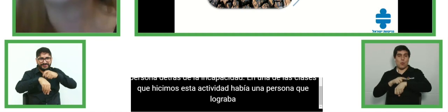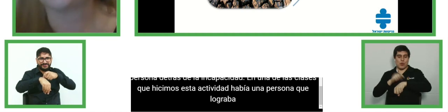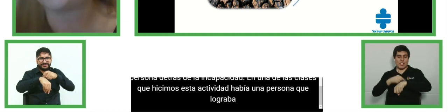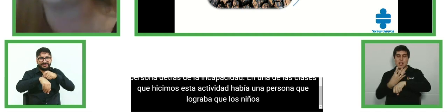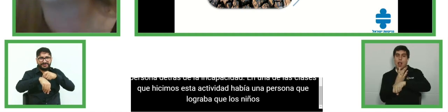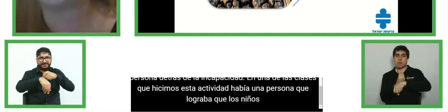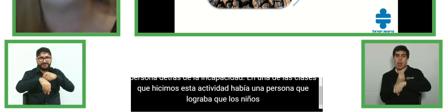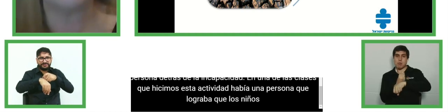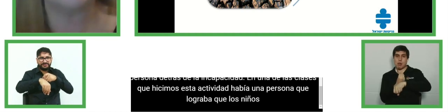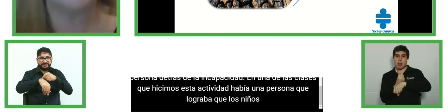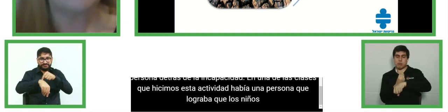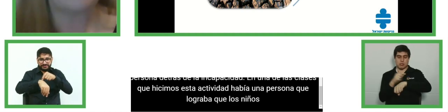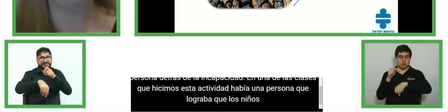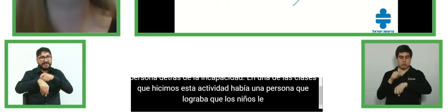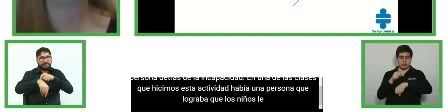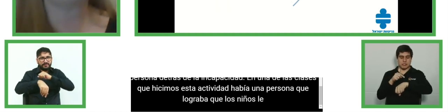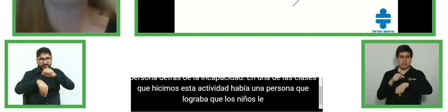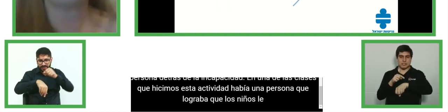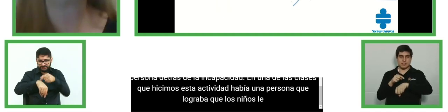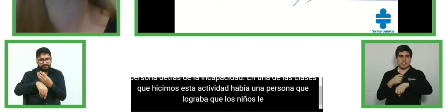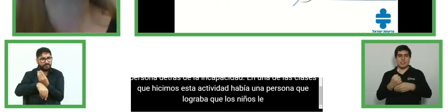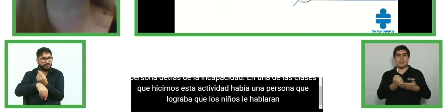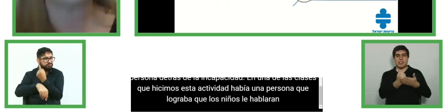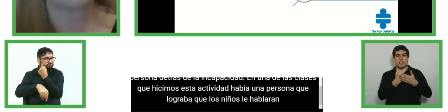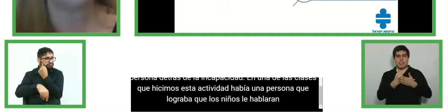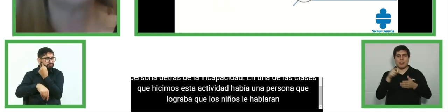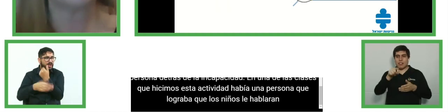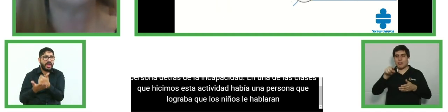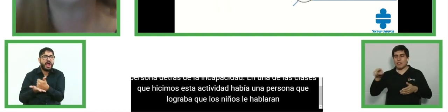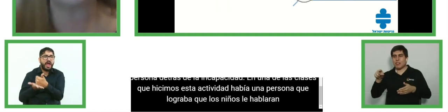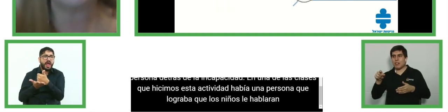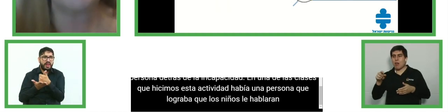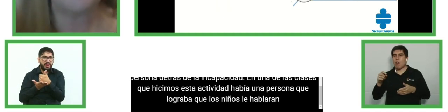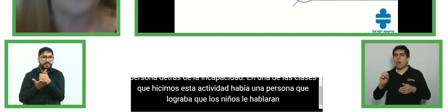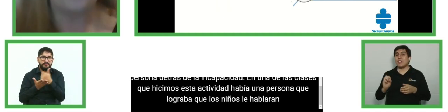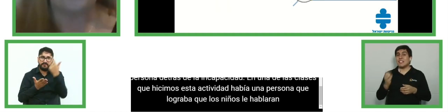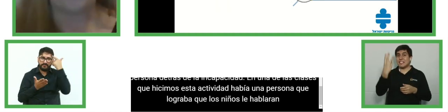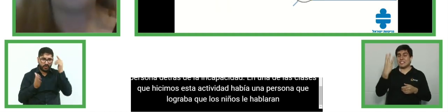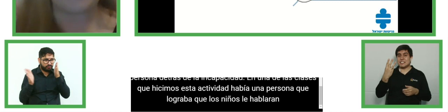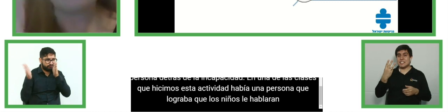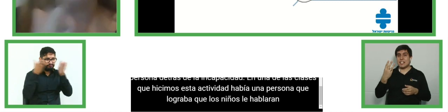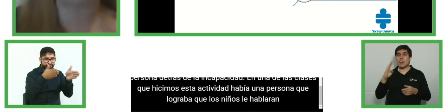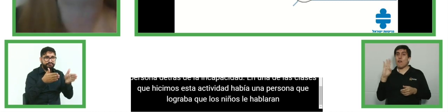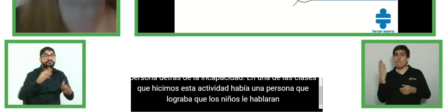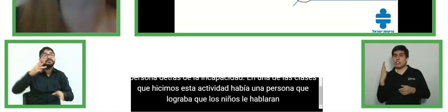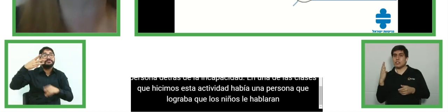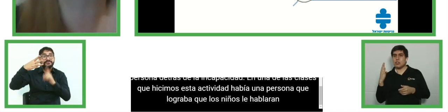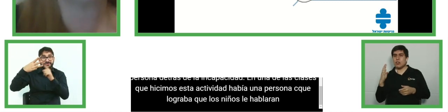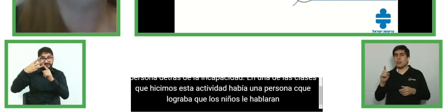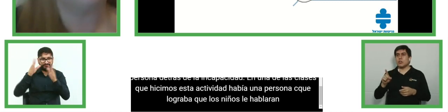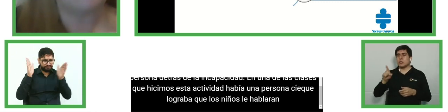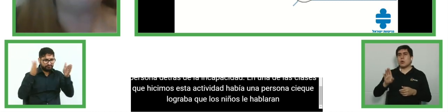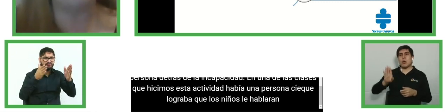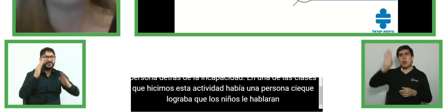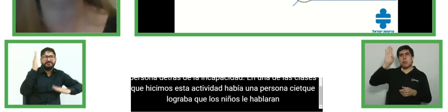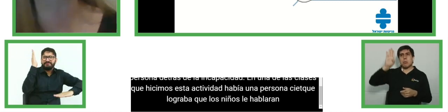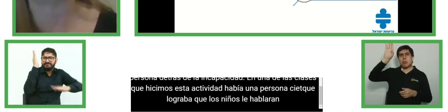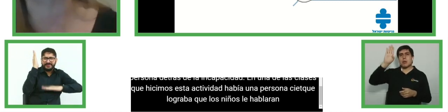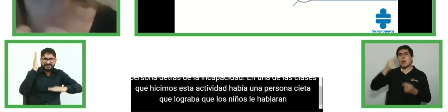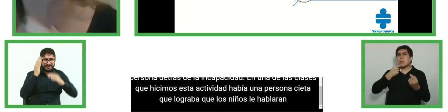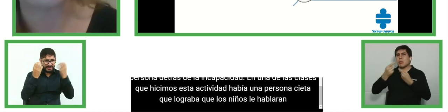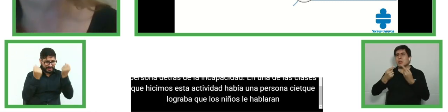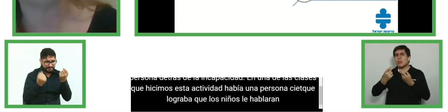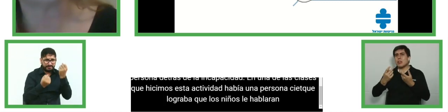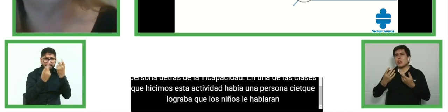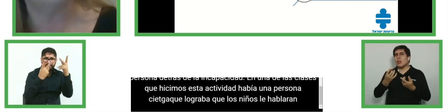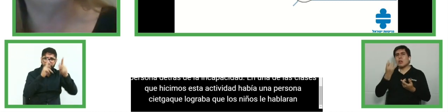raised their hand and said, excuse me, how do you differentiate money? And before the instructor could answer, the other kids started yelling,